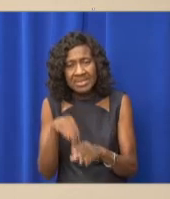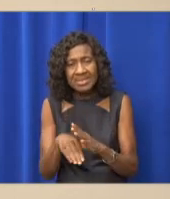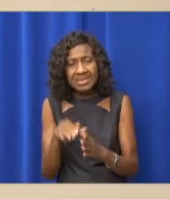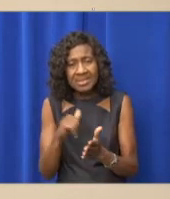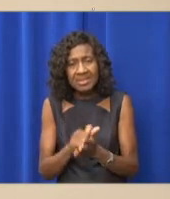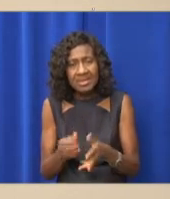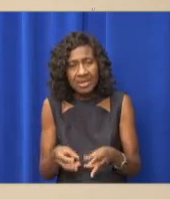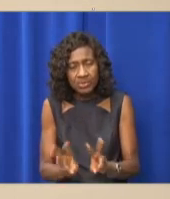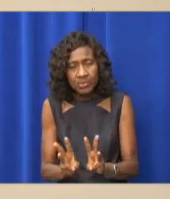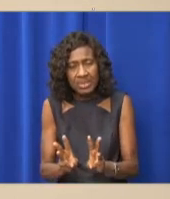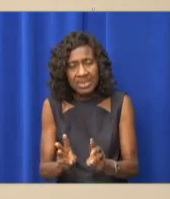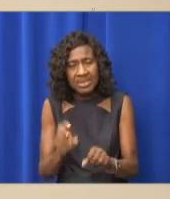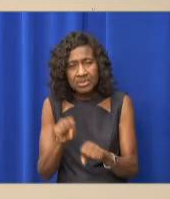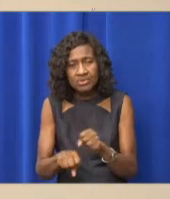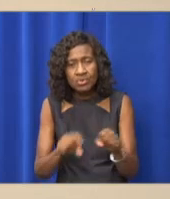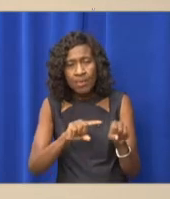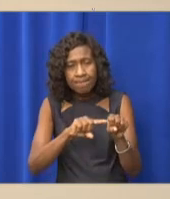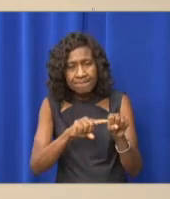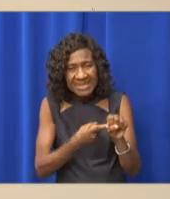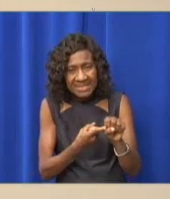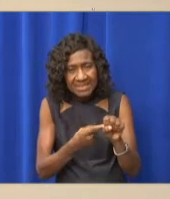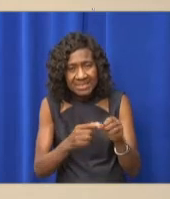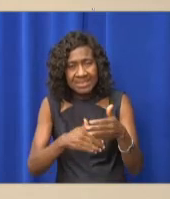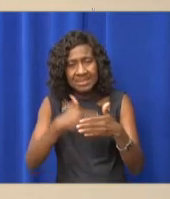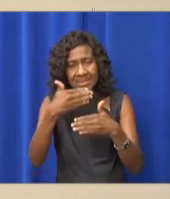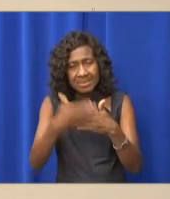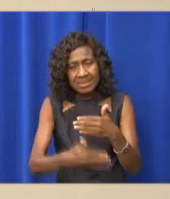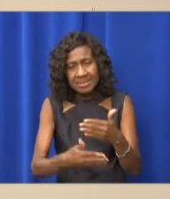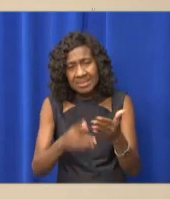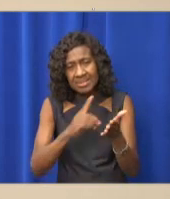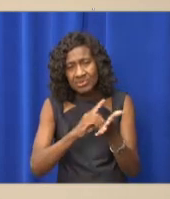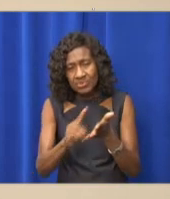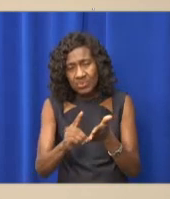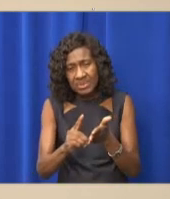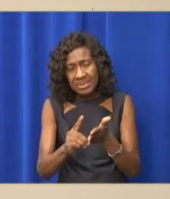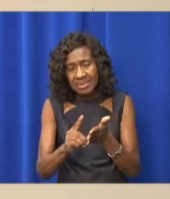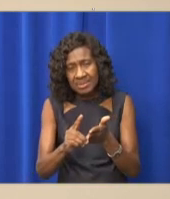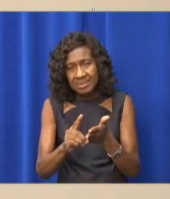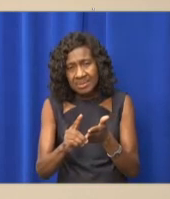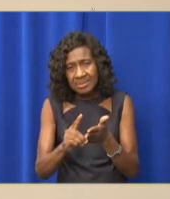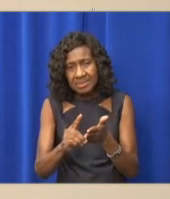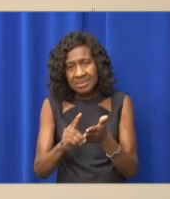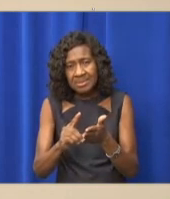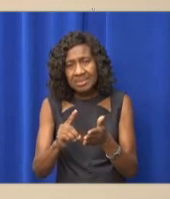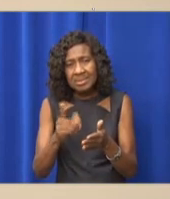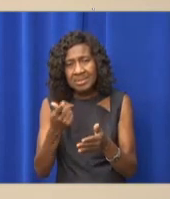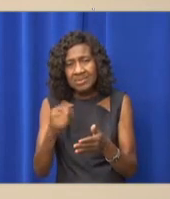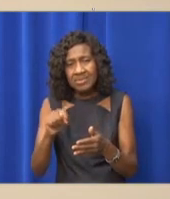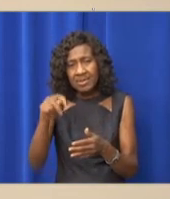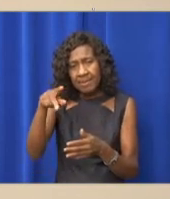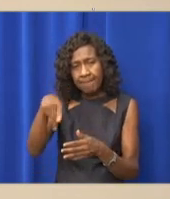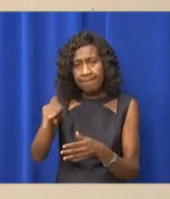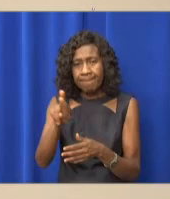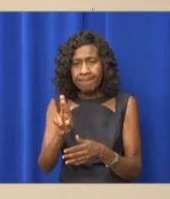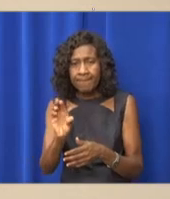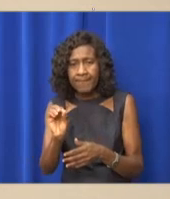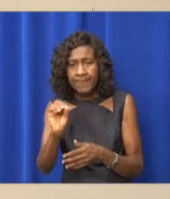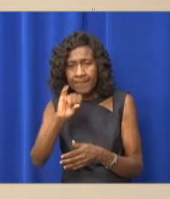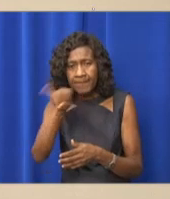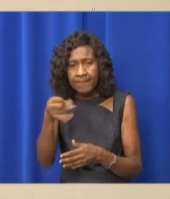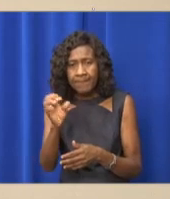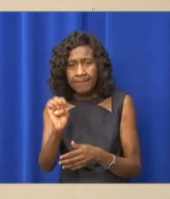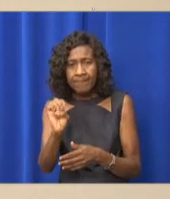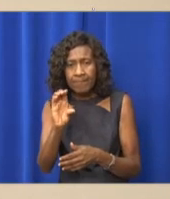that beginning next week, a number of projects, those where the developers